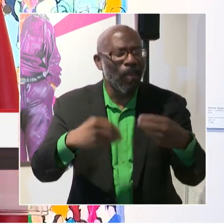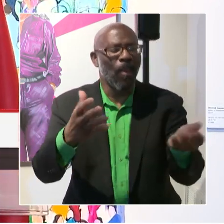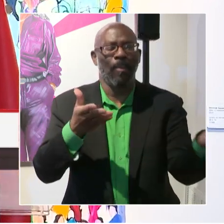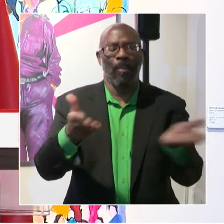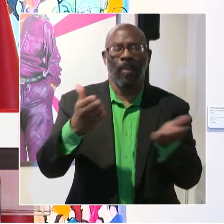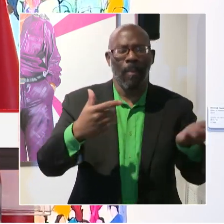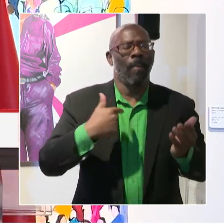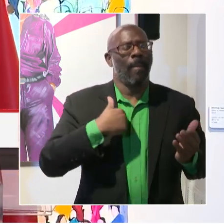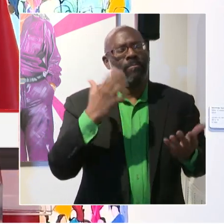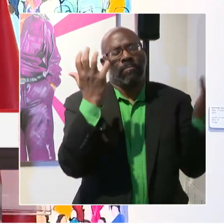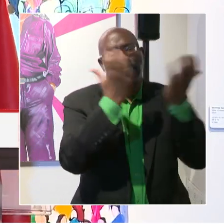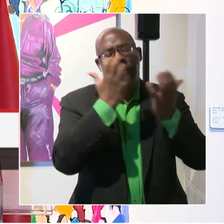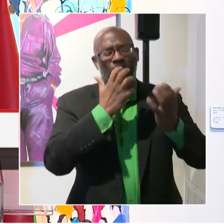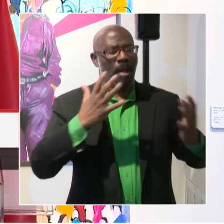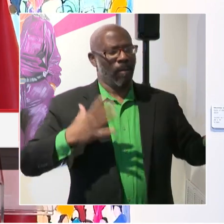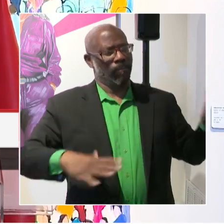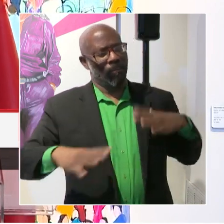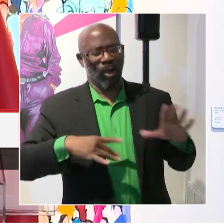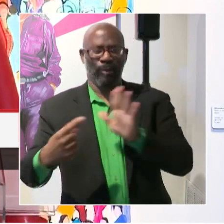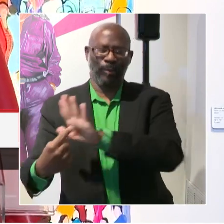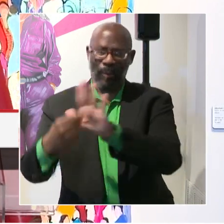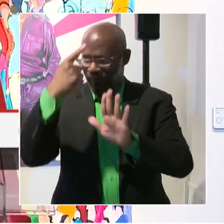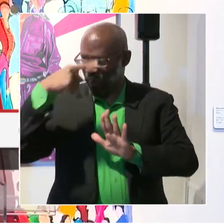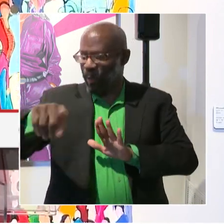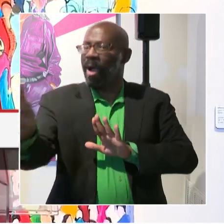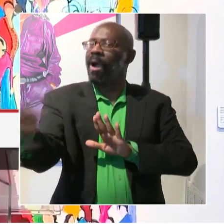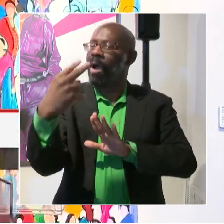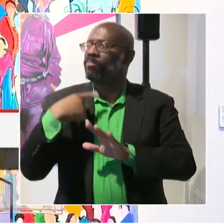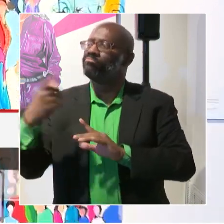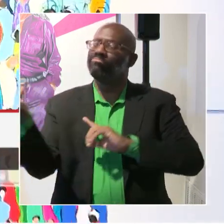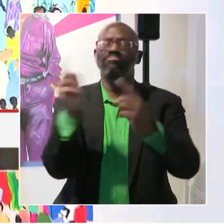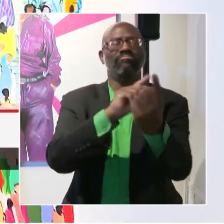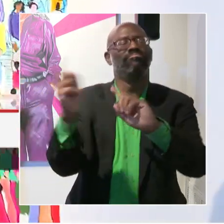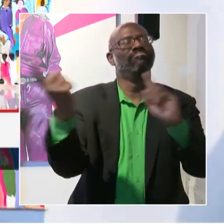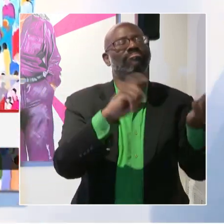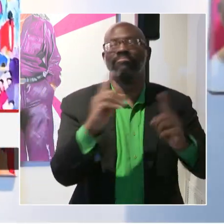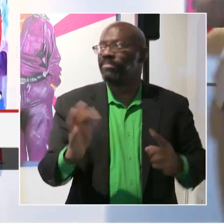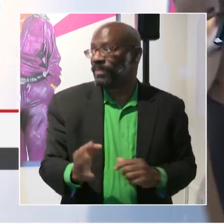And up next, we have Mayor Muriel Bowser. Thank you.